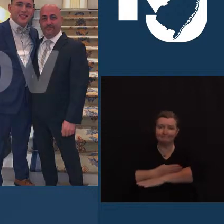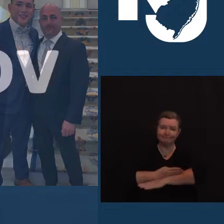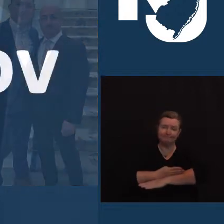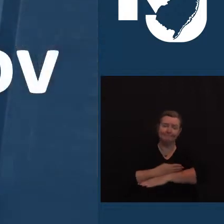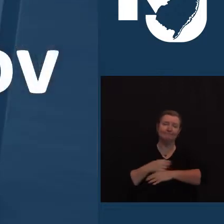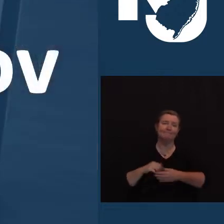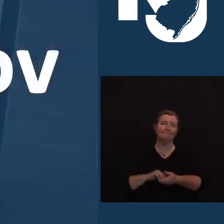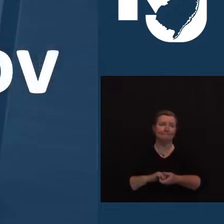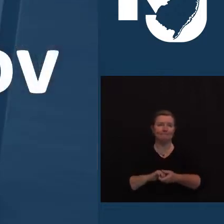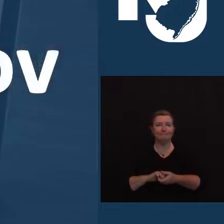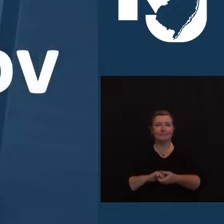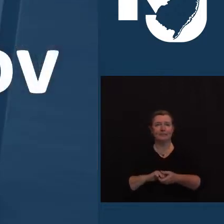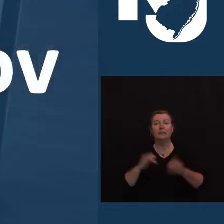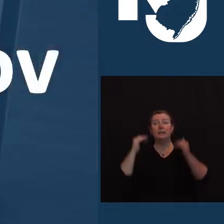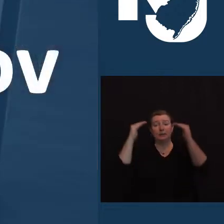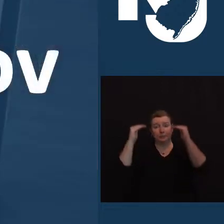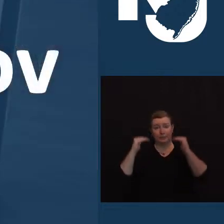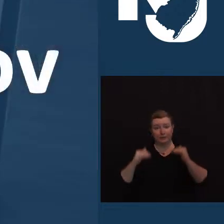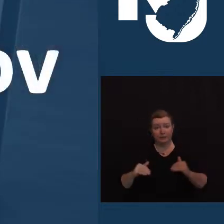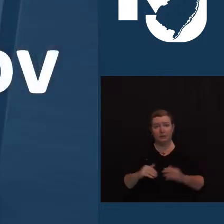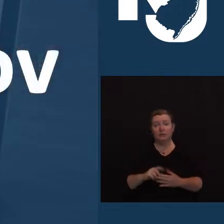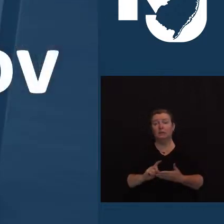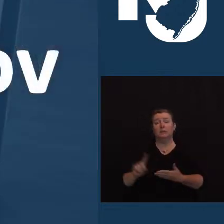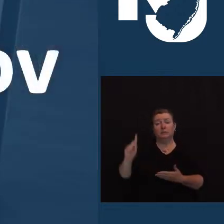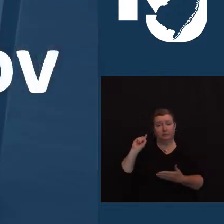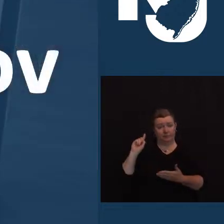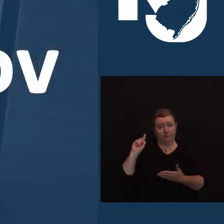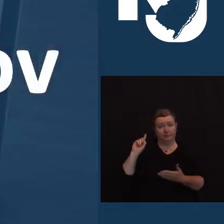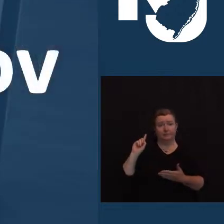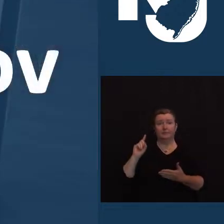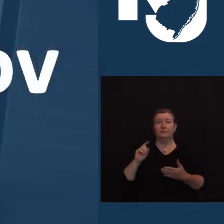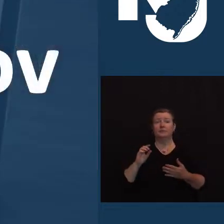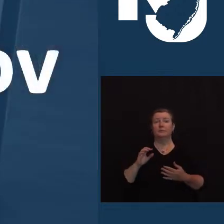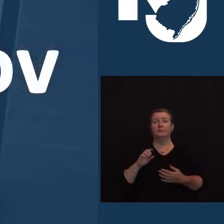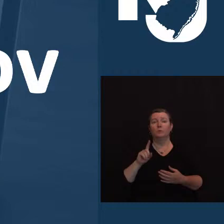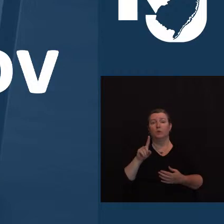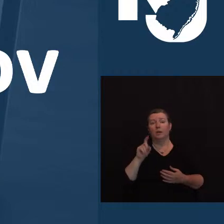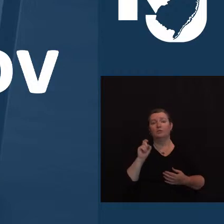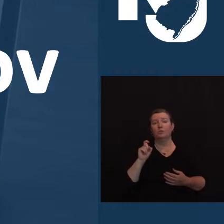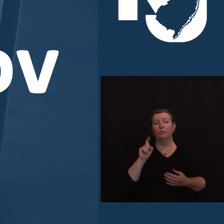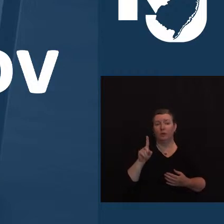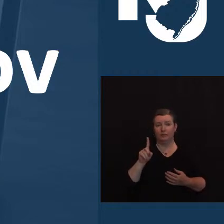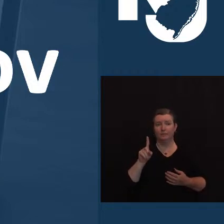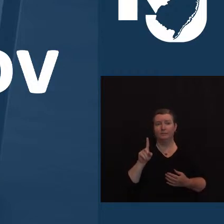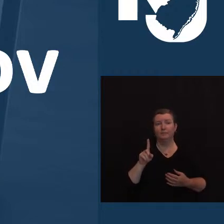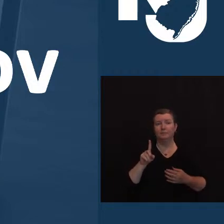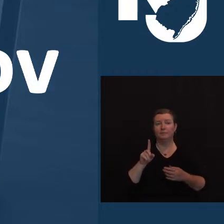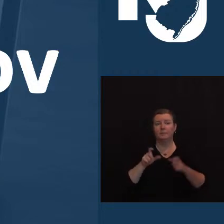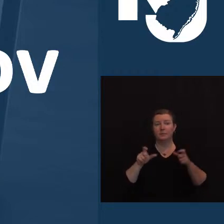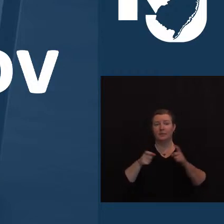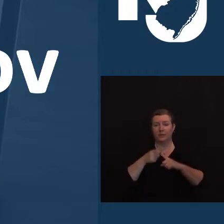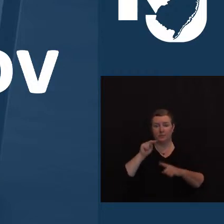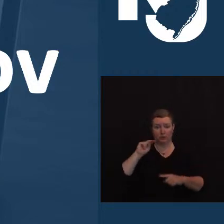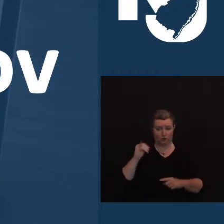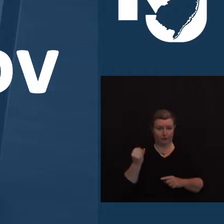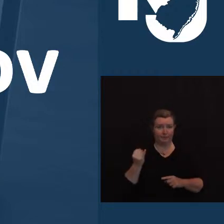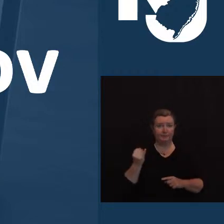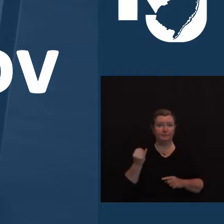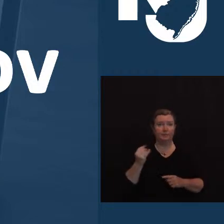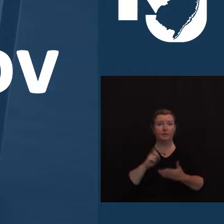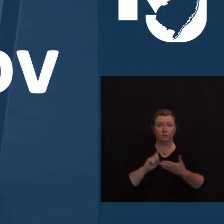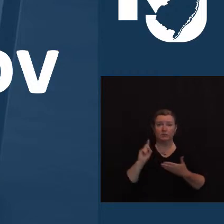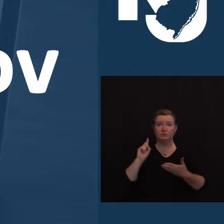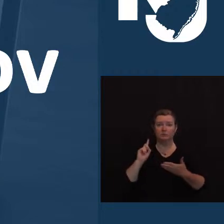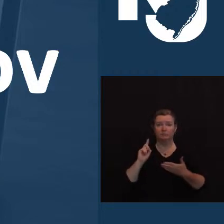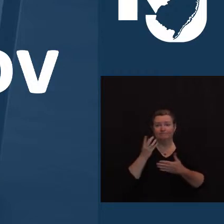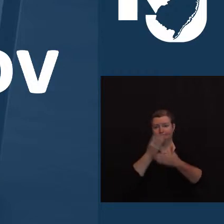Last week, we confirmed 101 New Jerseyans had lost their life over the past week to COVID, and we remember each and